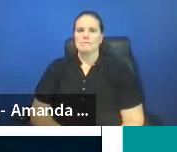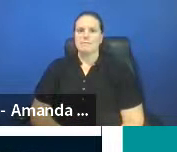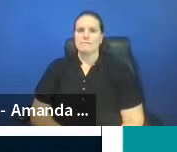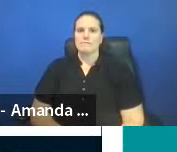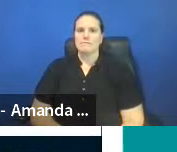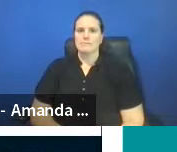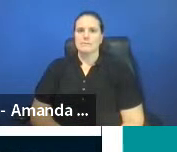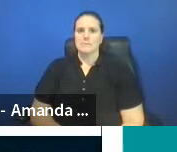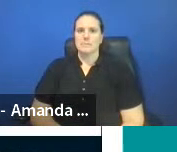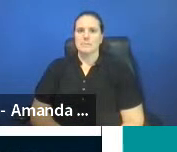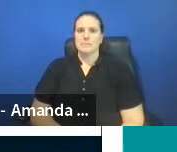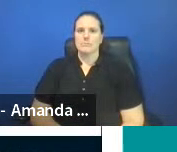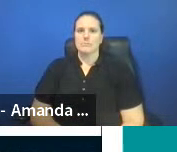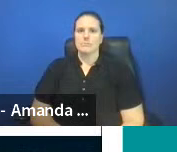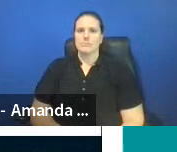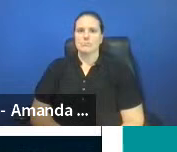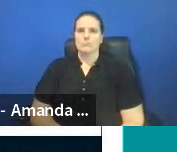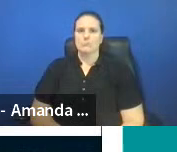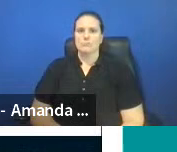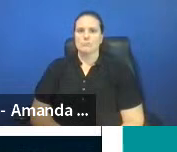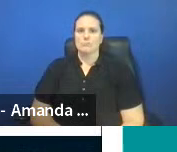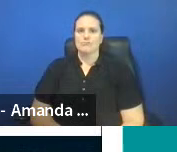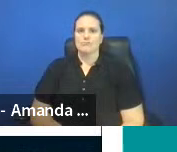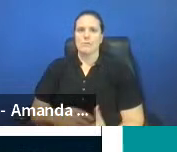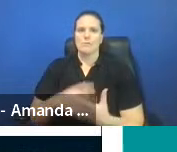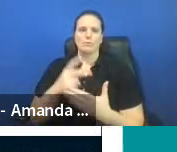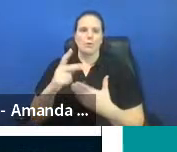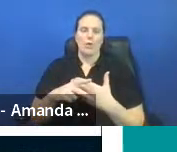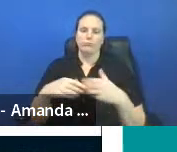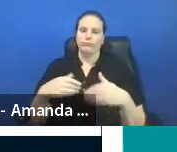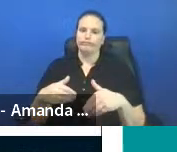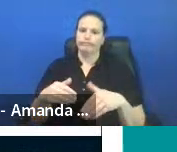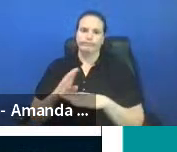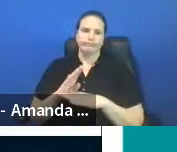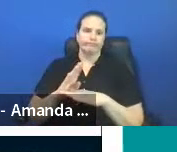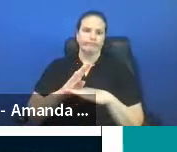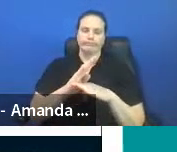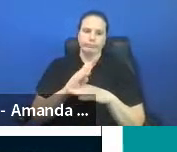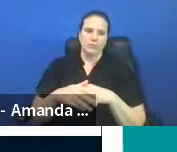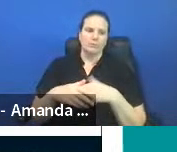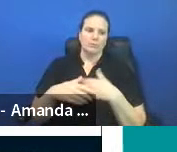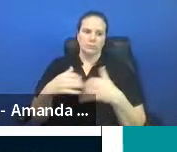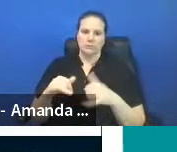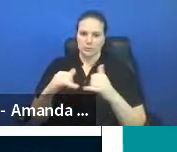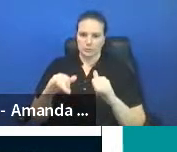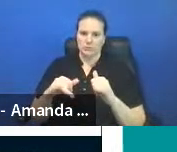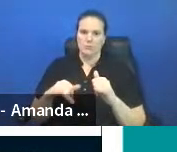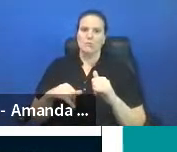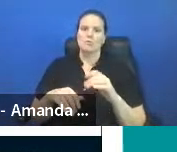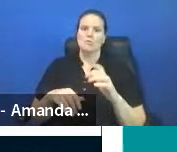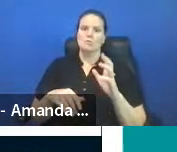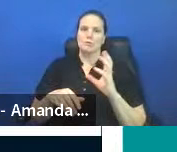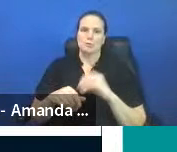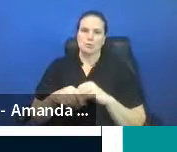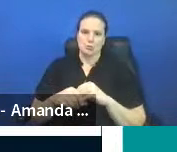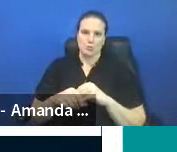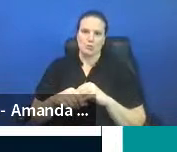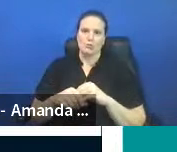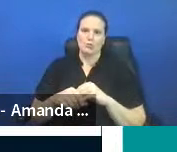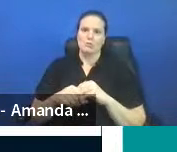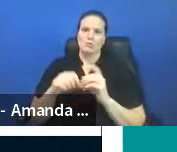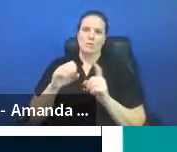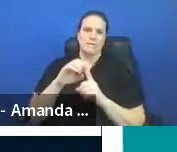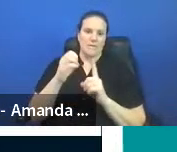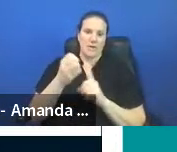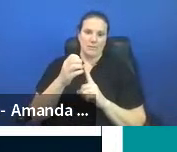So the program is extremely busy. We are still in the